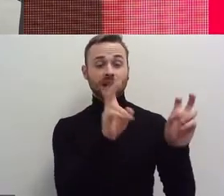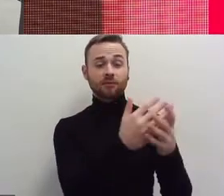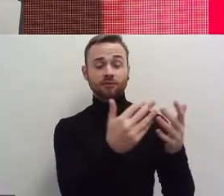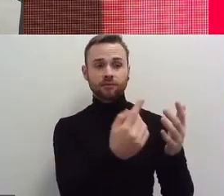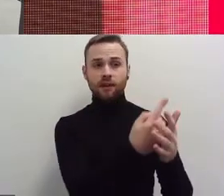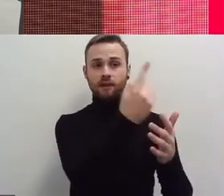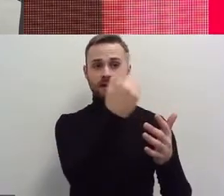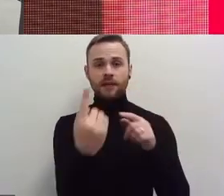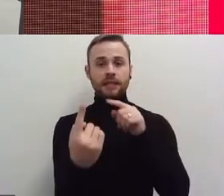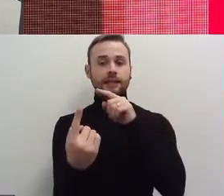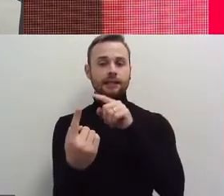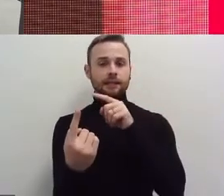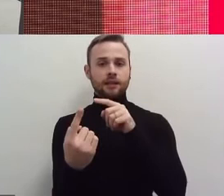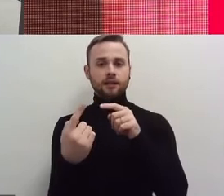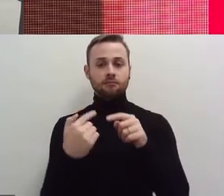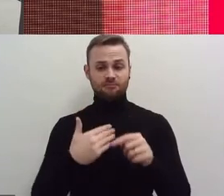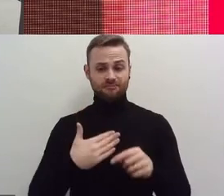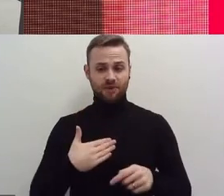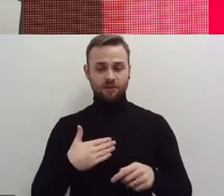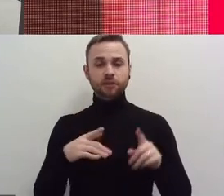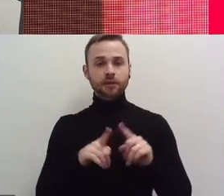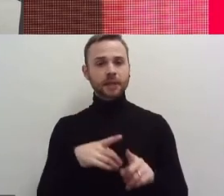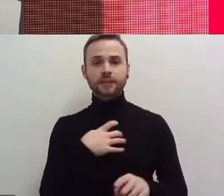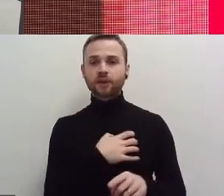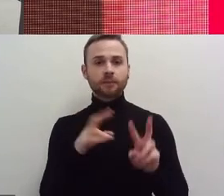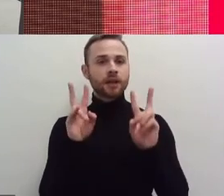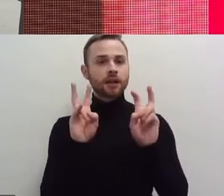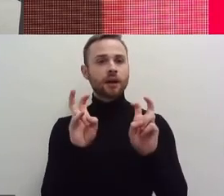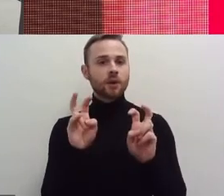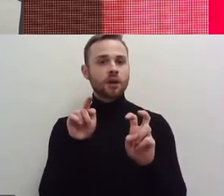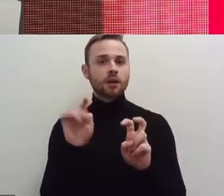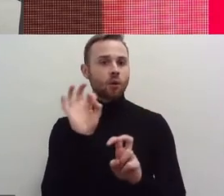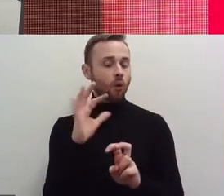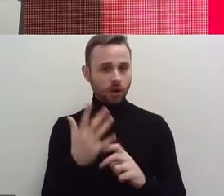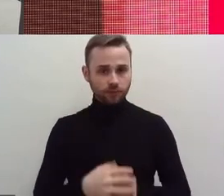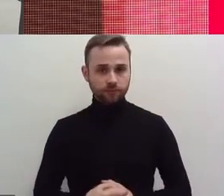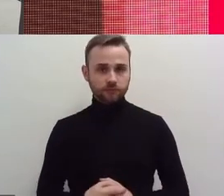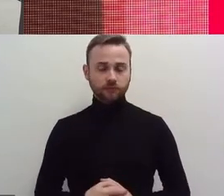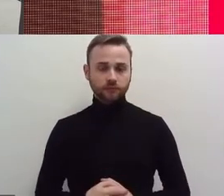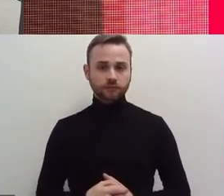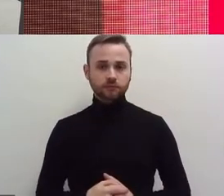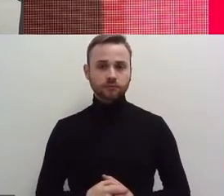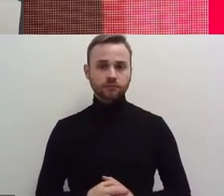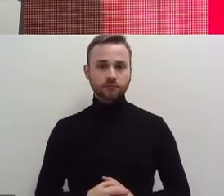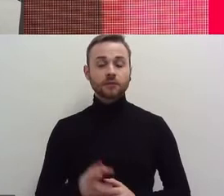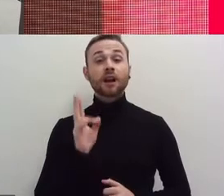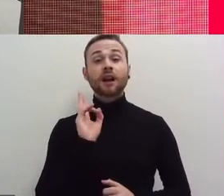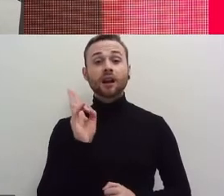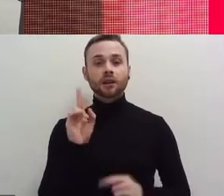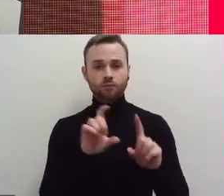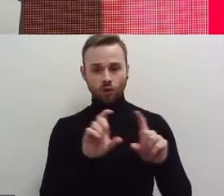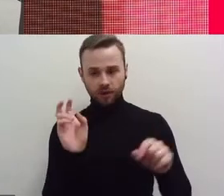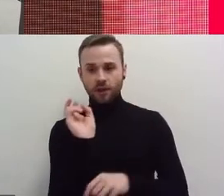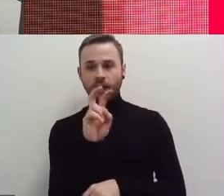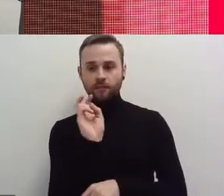and for, let's say, for other people in schools. Rasa, I would begin by